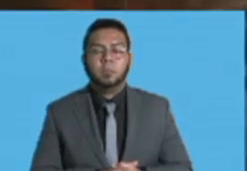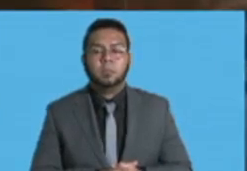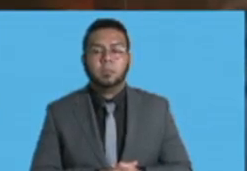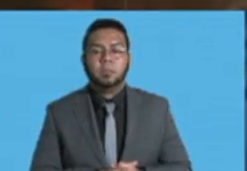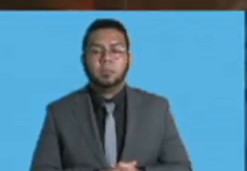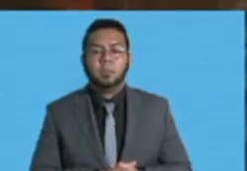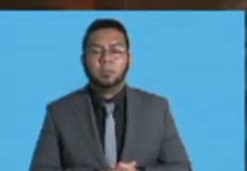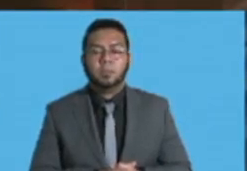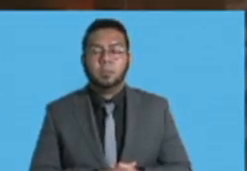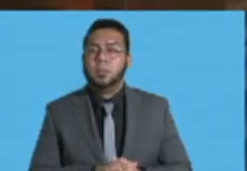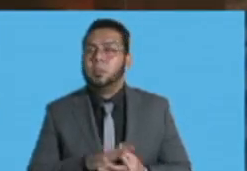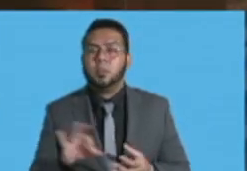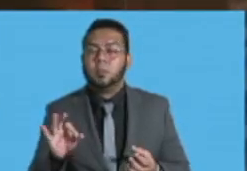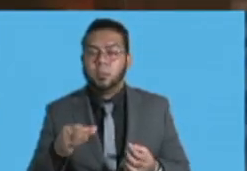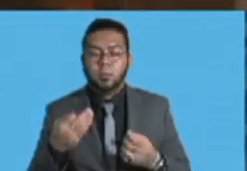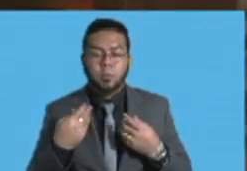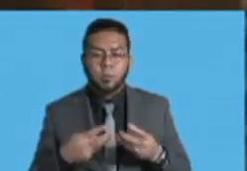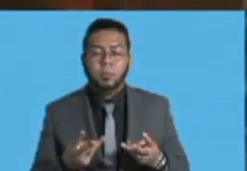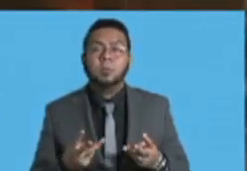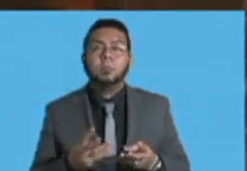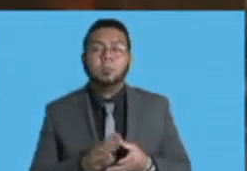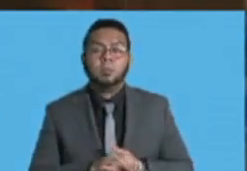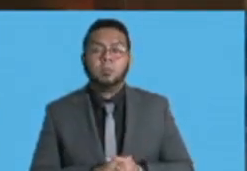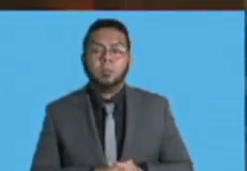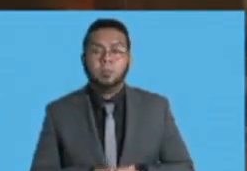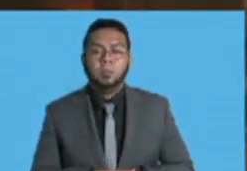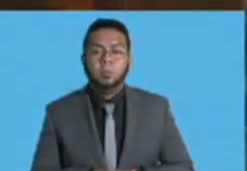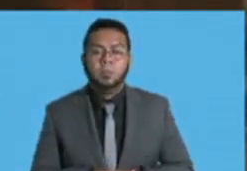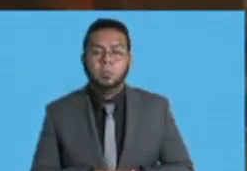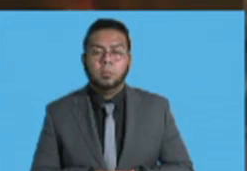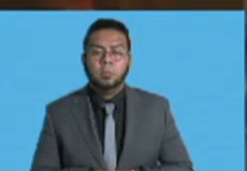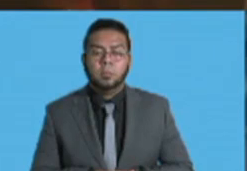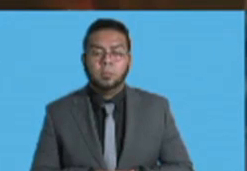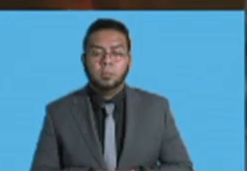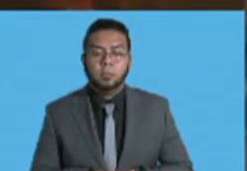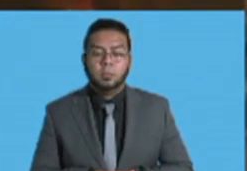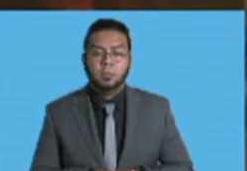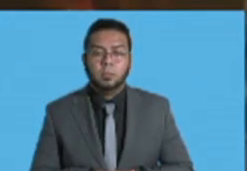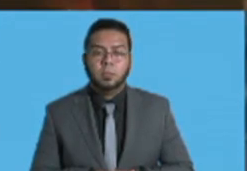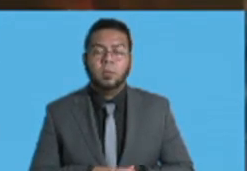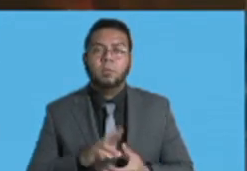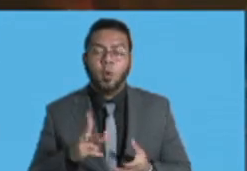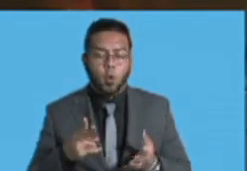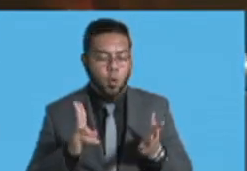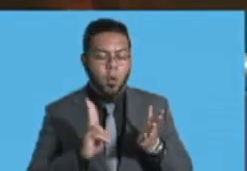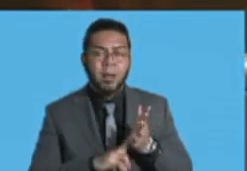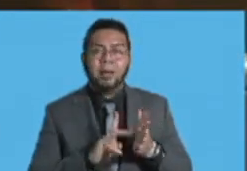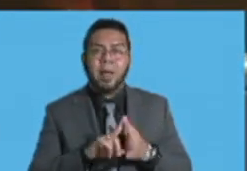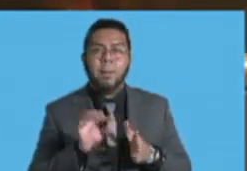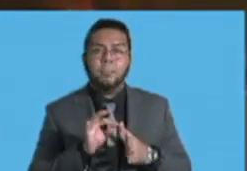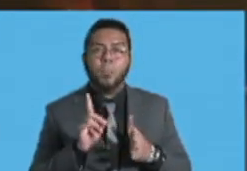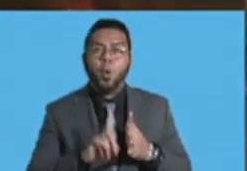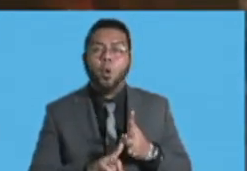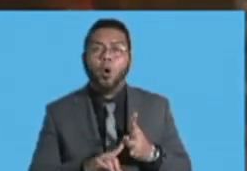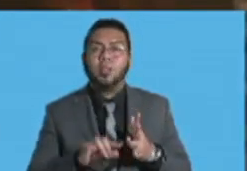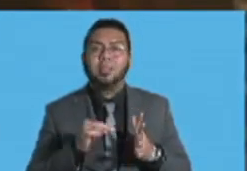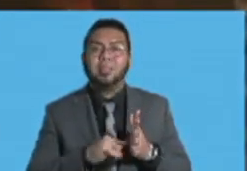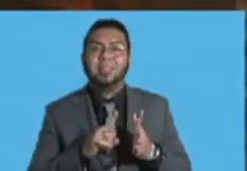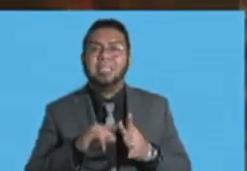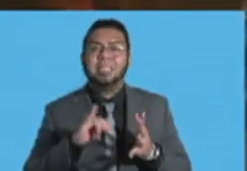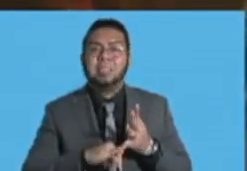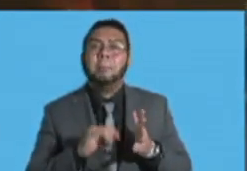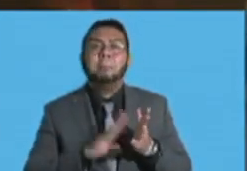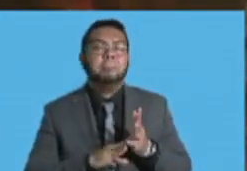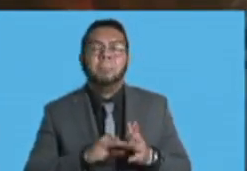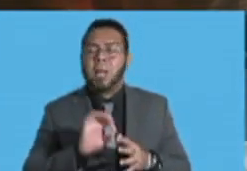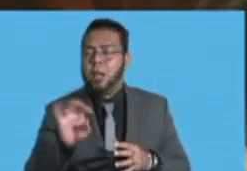longer any place for short-sighted thinking and the strangling weeds of nepotism, cronyism, and corruption. We must